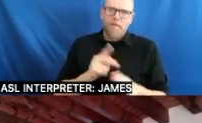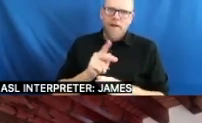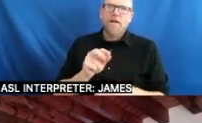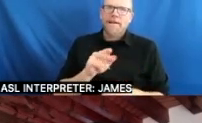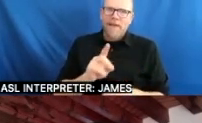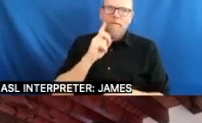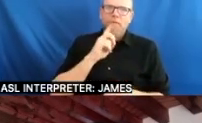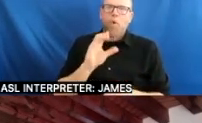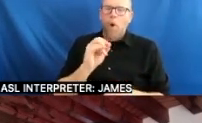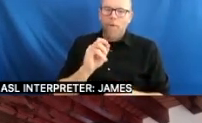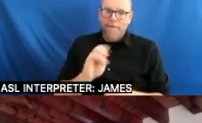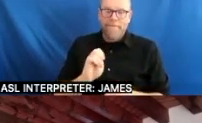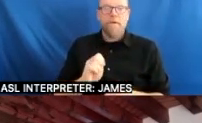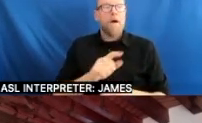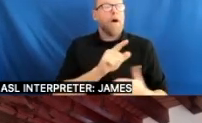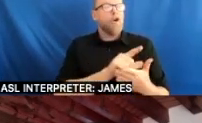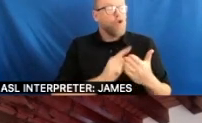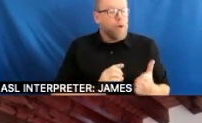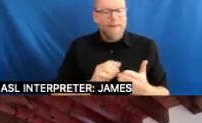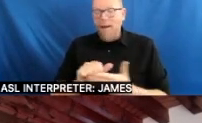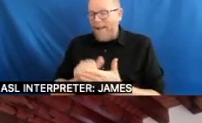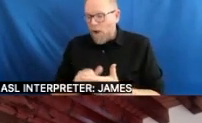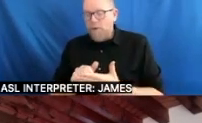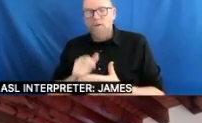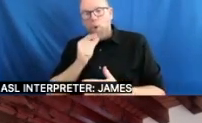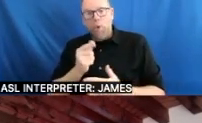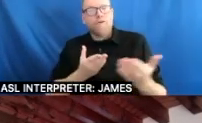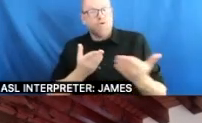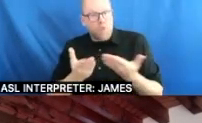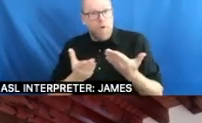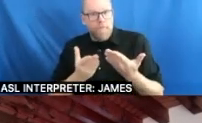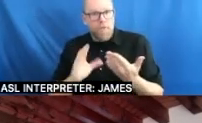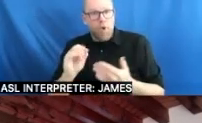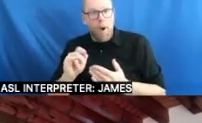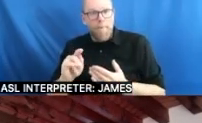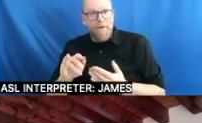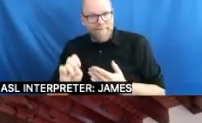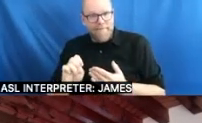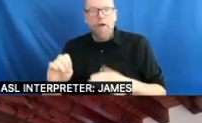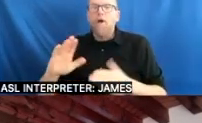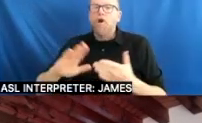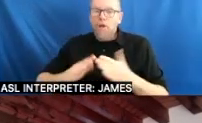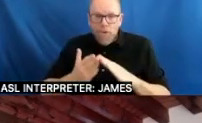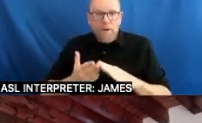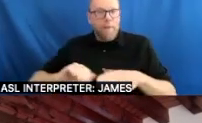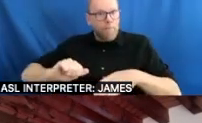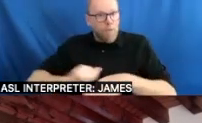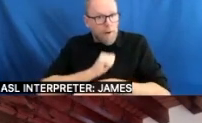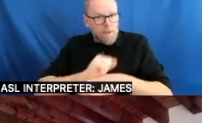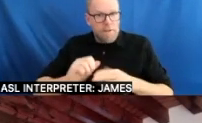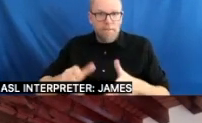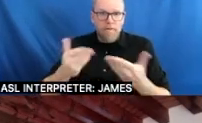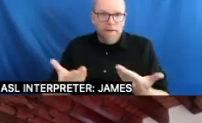of attorneys and accountants who serve cooperatives. So it's a community of practice. There's webinars